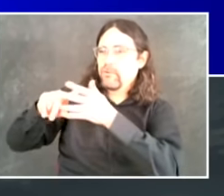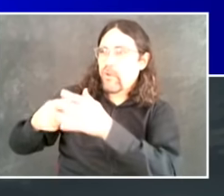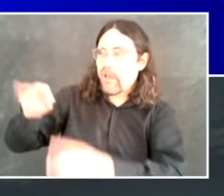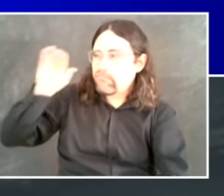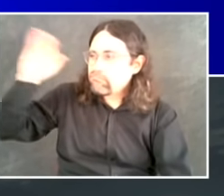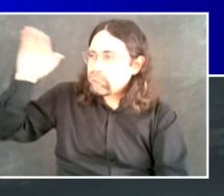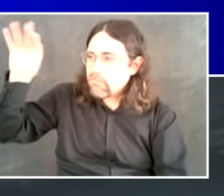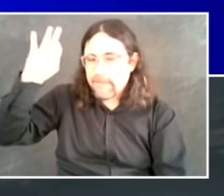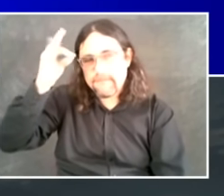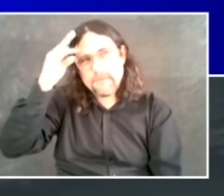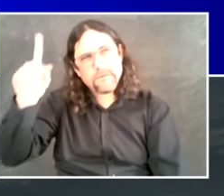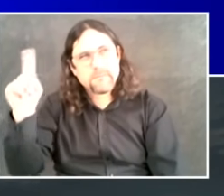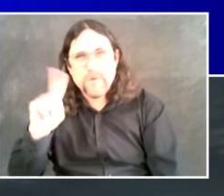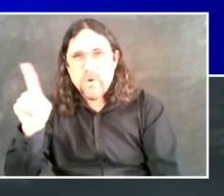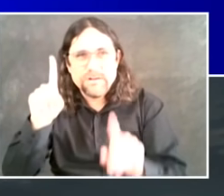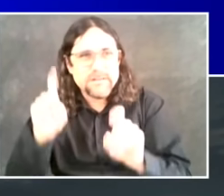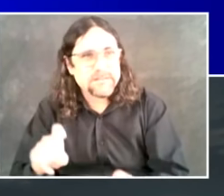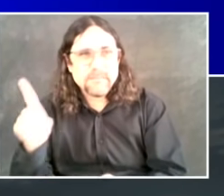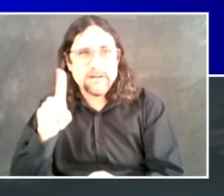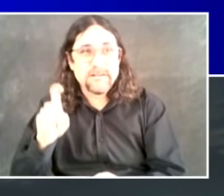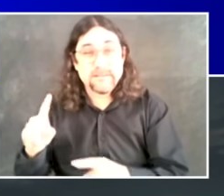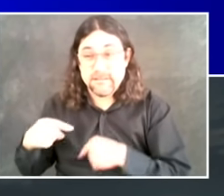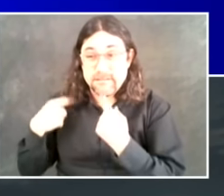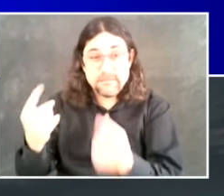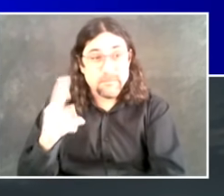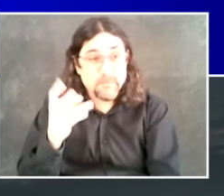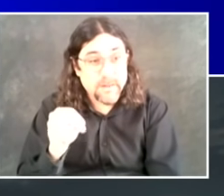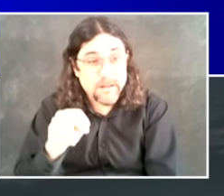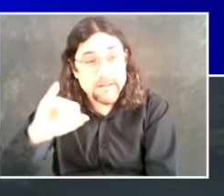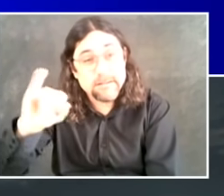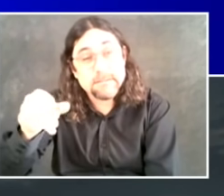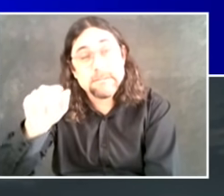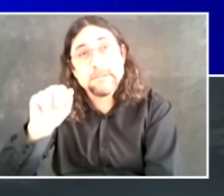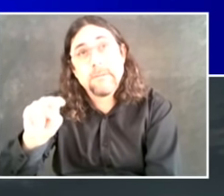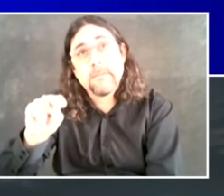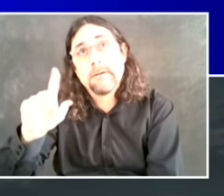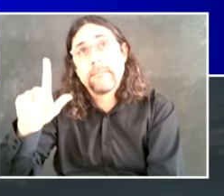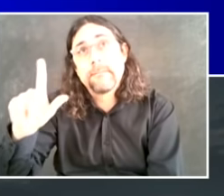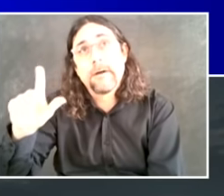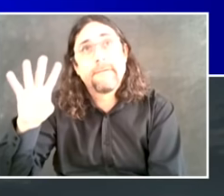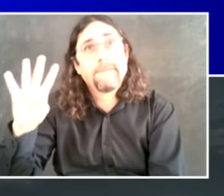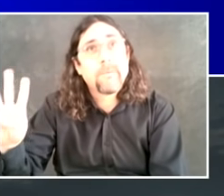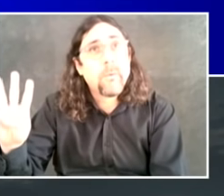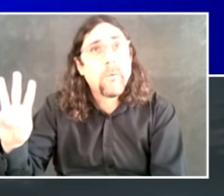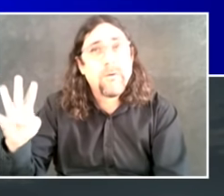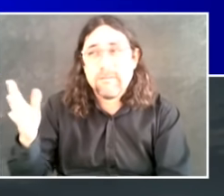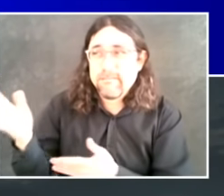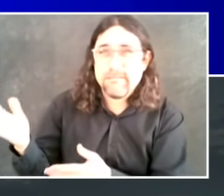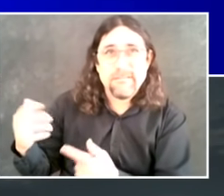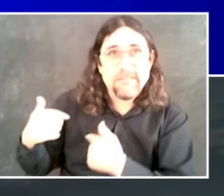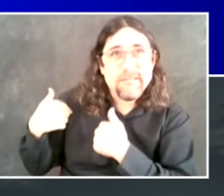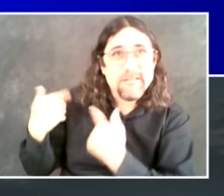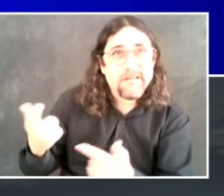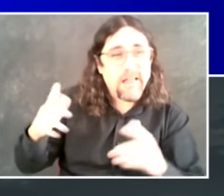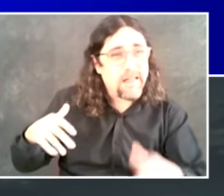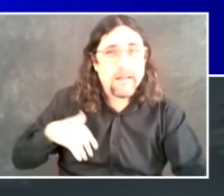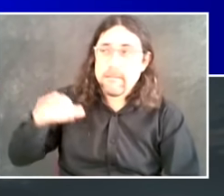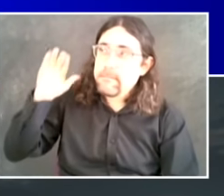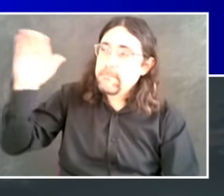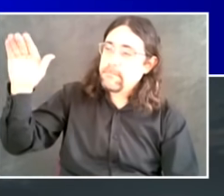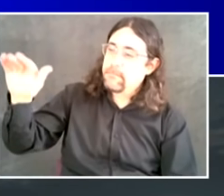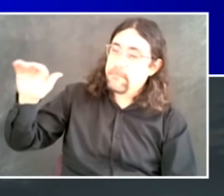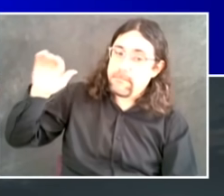with lab capacity. We're still not getting the help we need, and we're going to keep fighting for it. But I want to take a